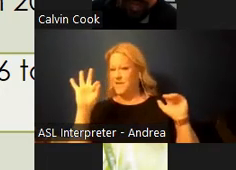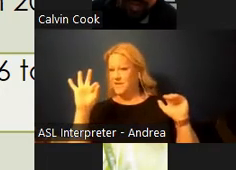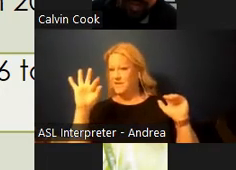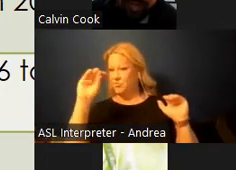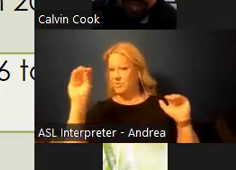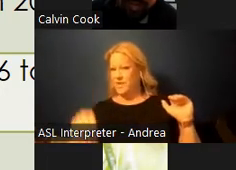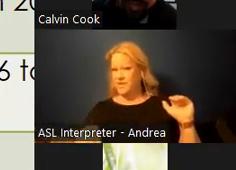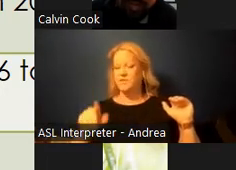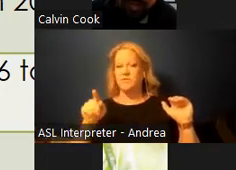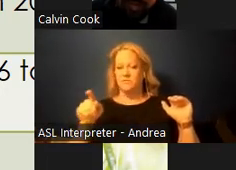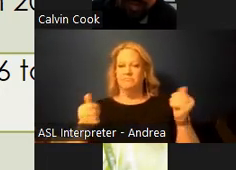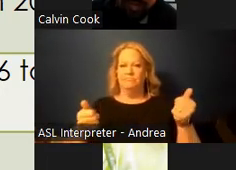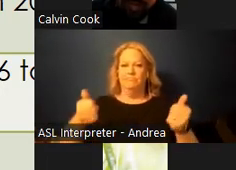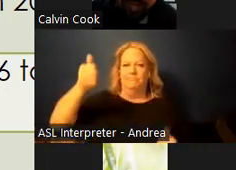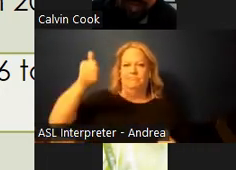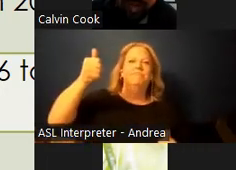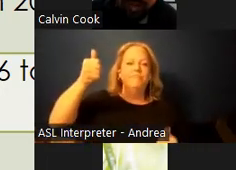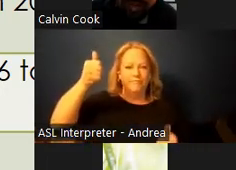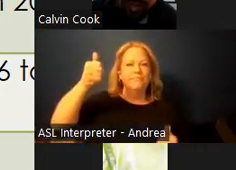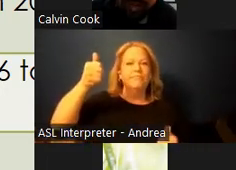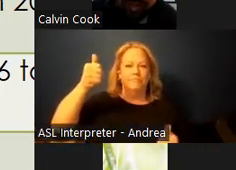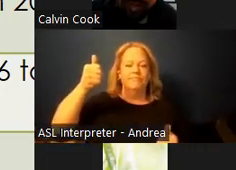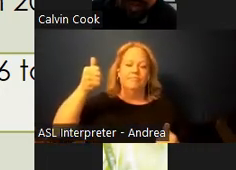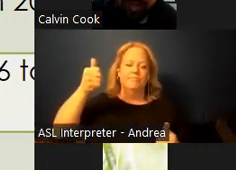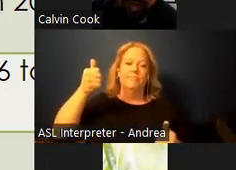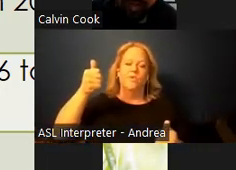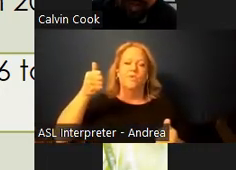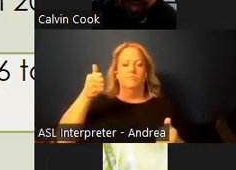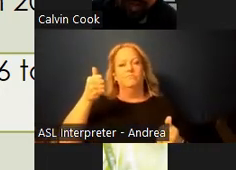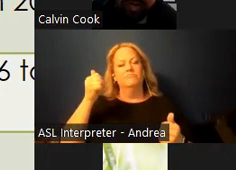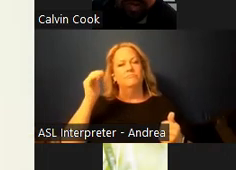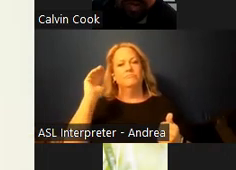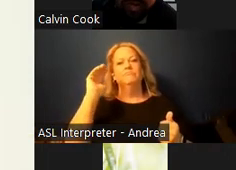unemployed. So it's a very big problem in our community.